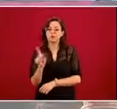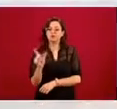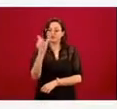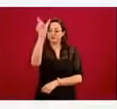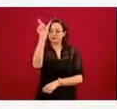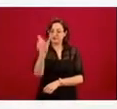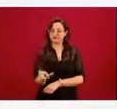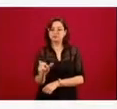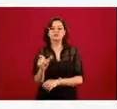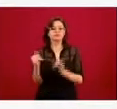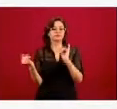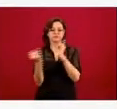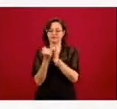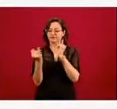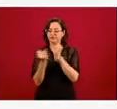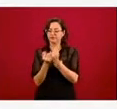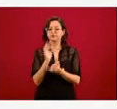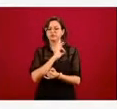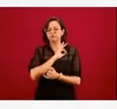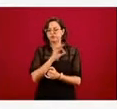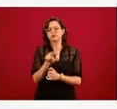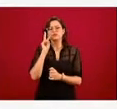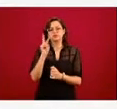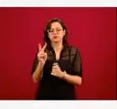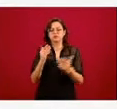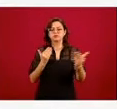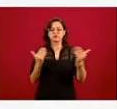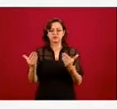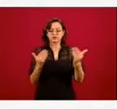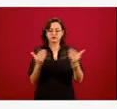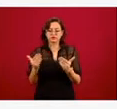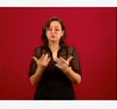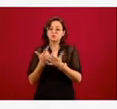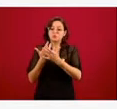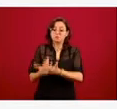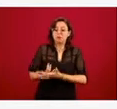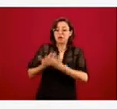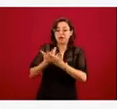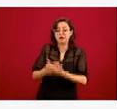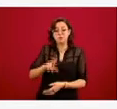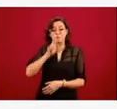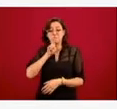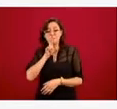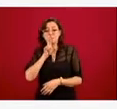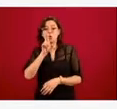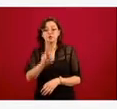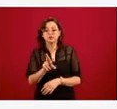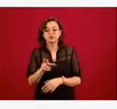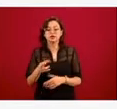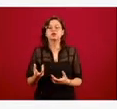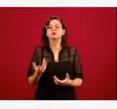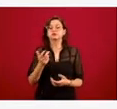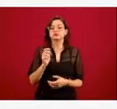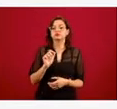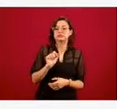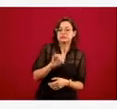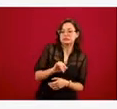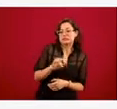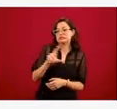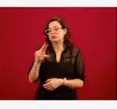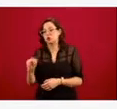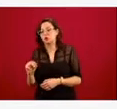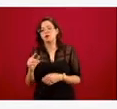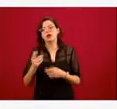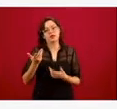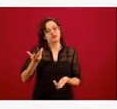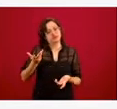tests, which are represented on the first column. And we have the same distribution So out of these people who are still waiting for their results,